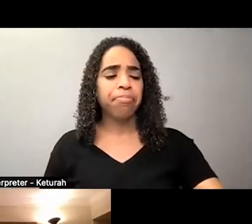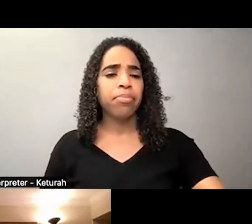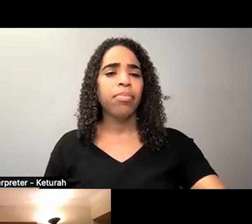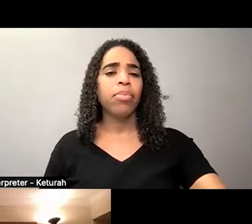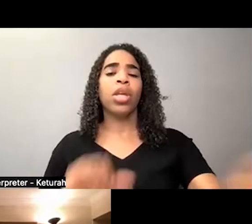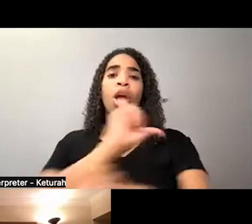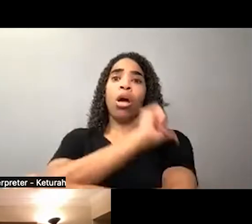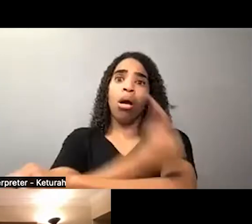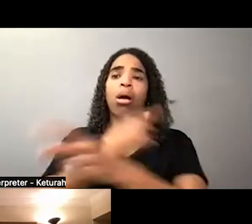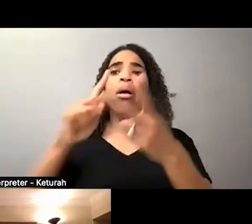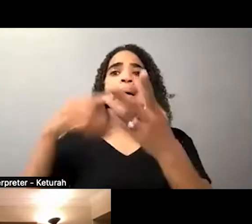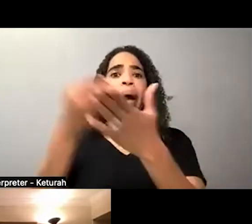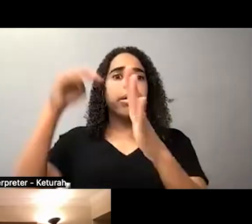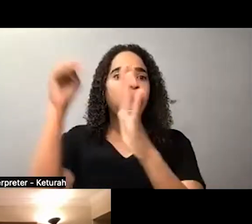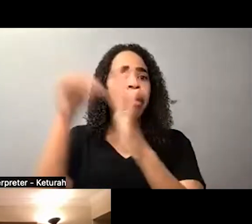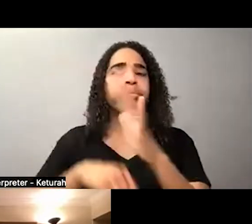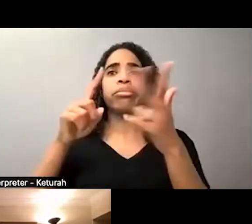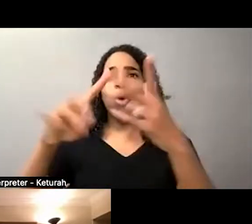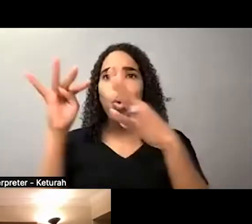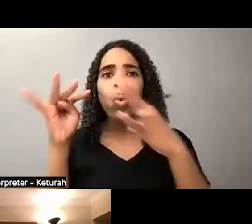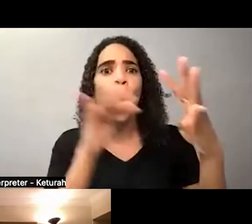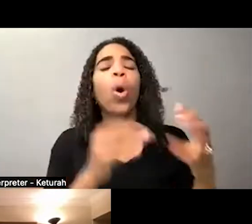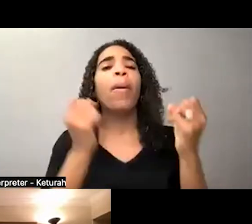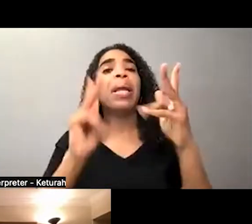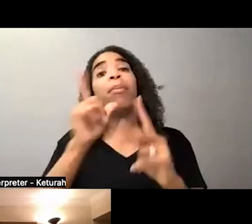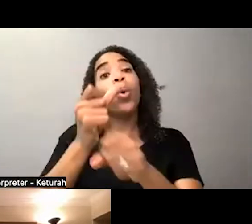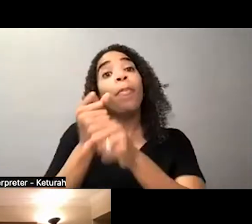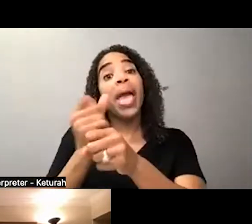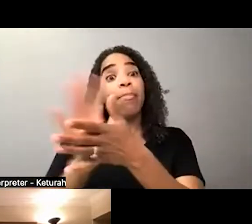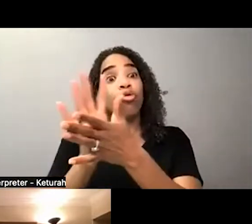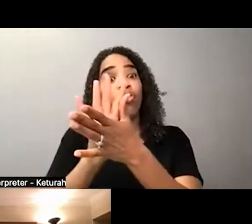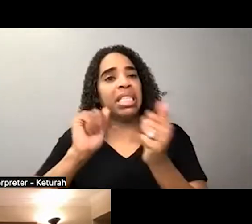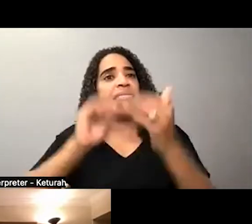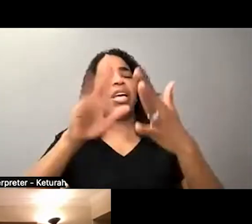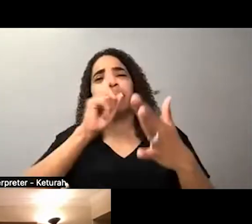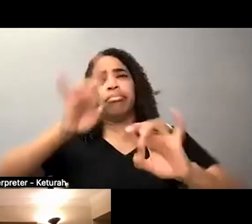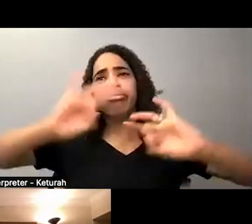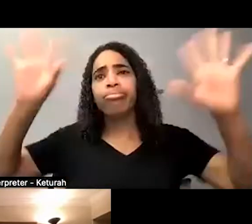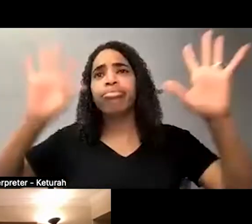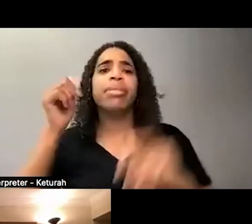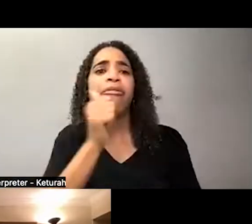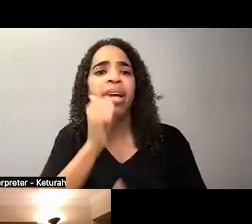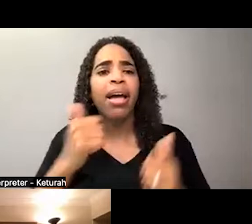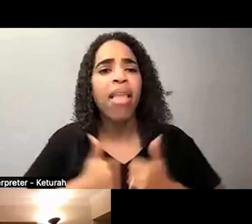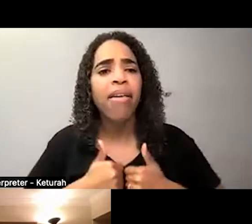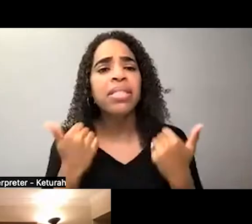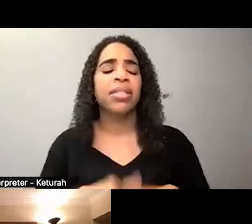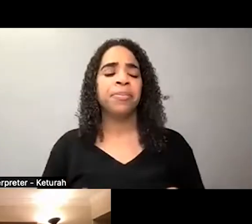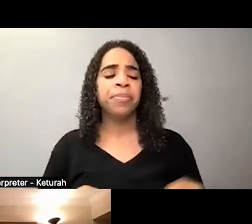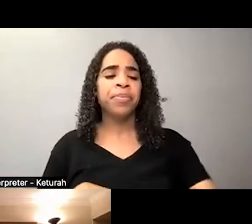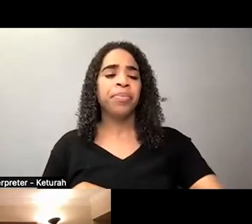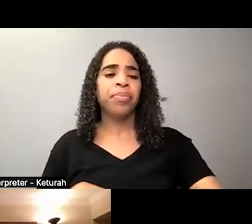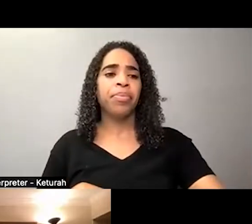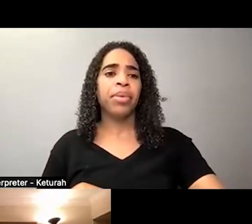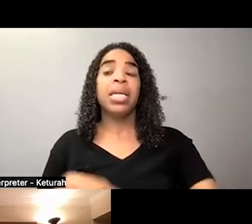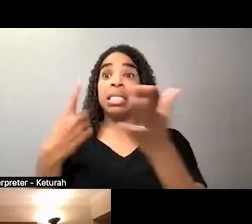to economic collapse to war, many documentarians face extreme challenges in their everyday lives and work. And when these filmmakers are forced